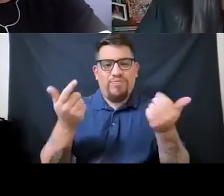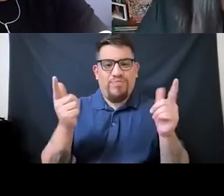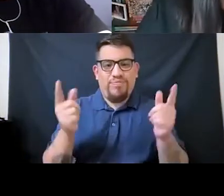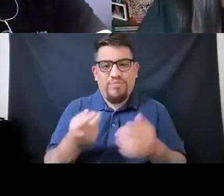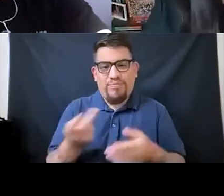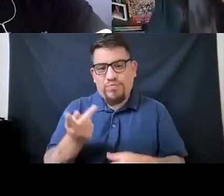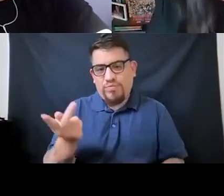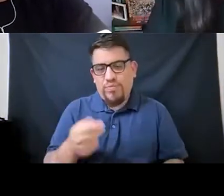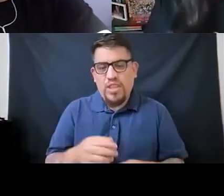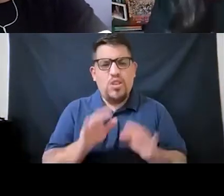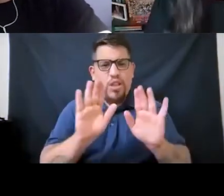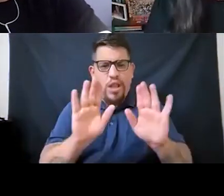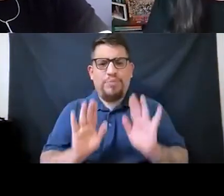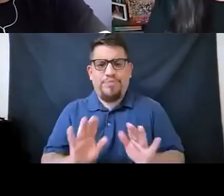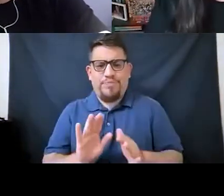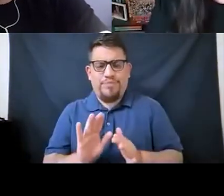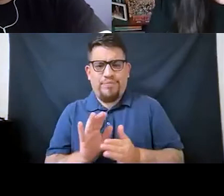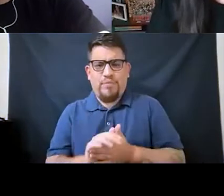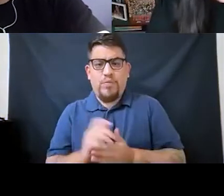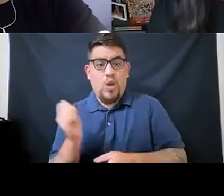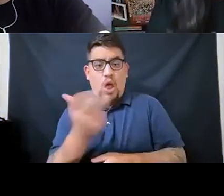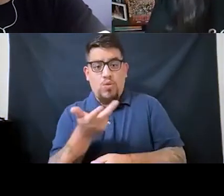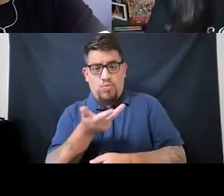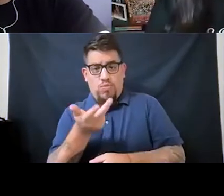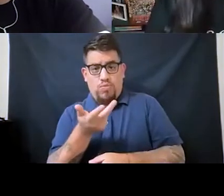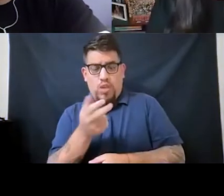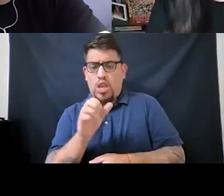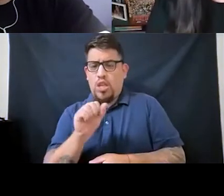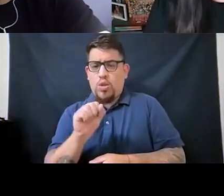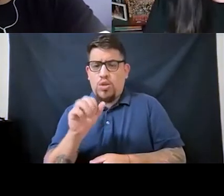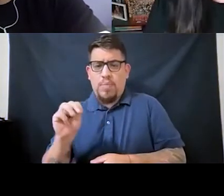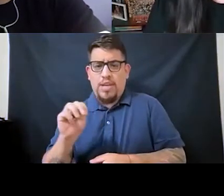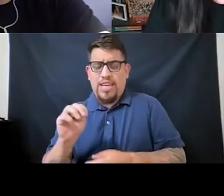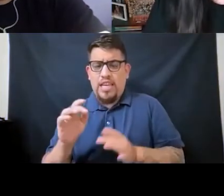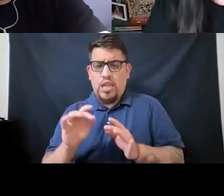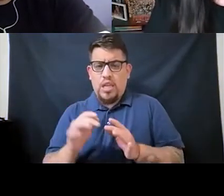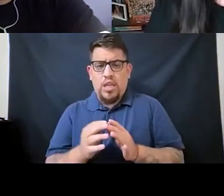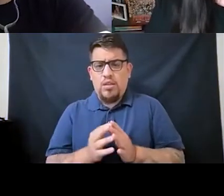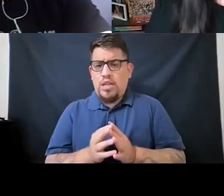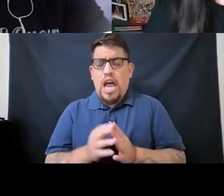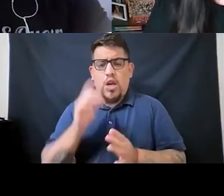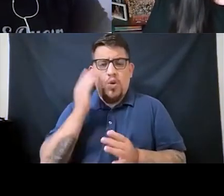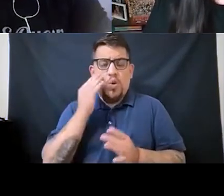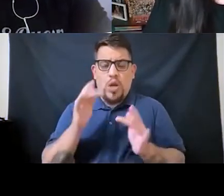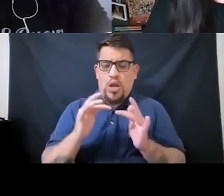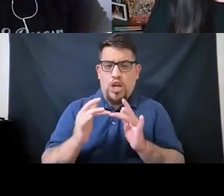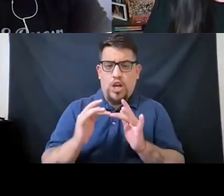That's great. And you all are, and what's the social media handle? I know the website is justfatandqueer.com,